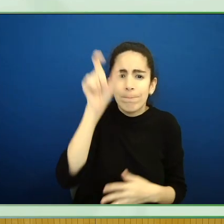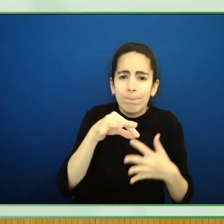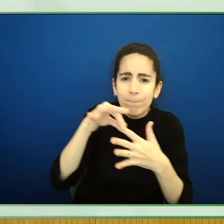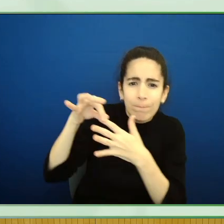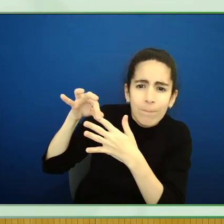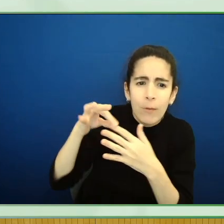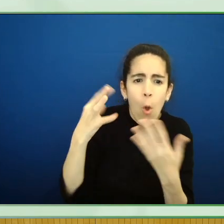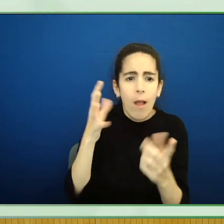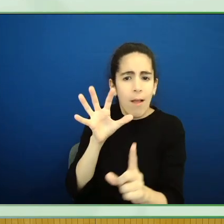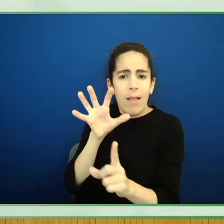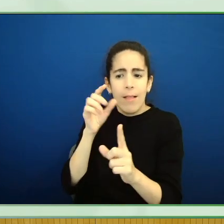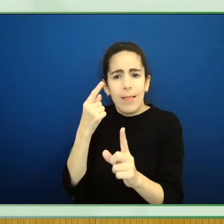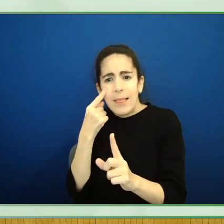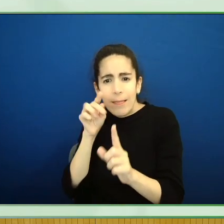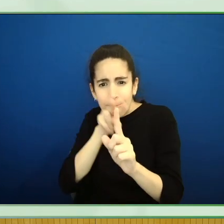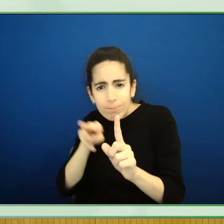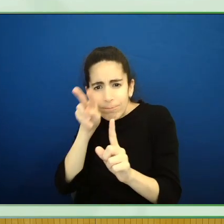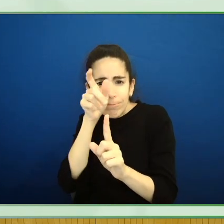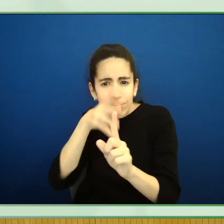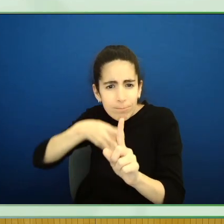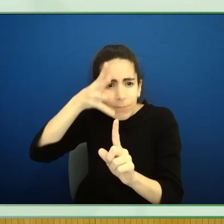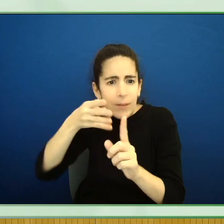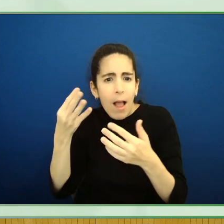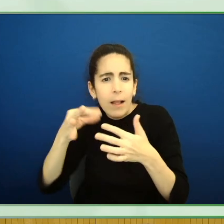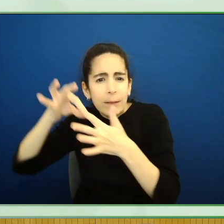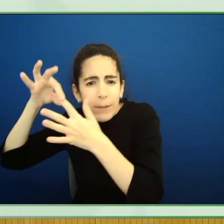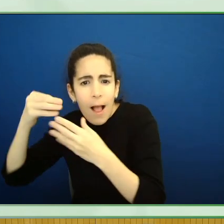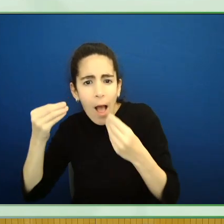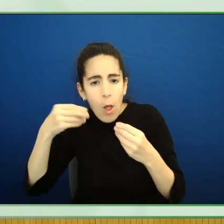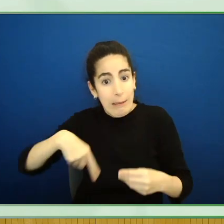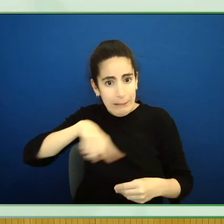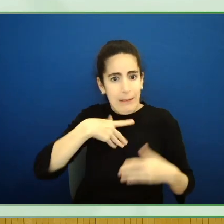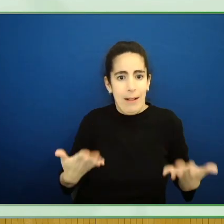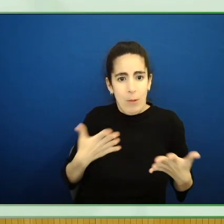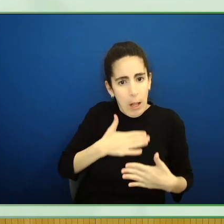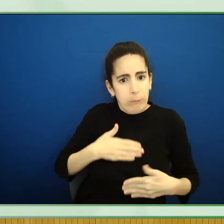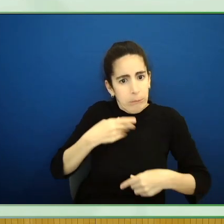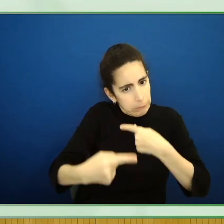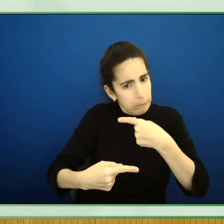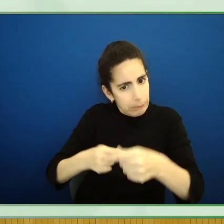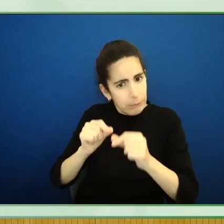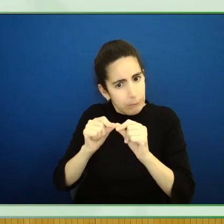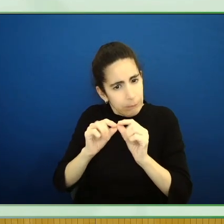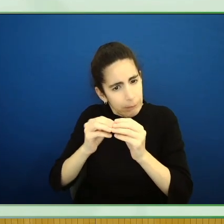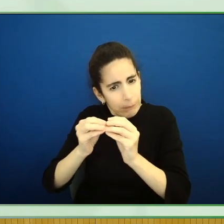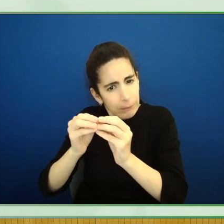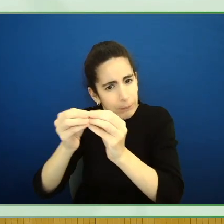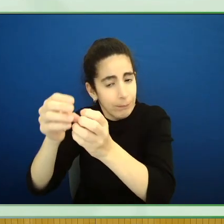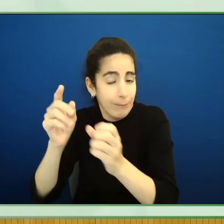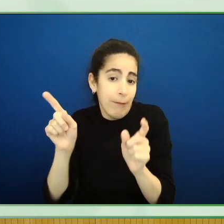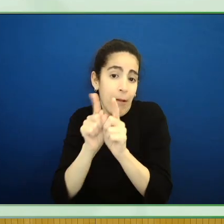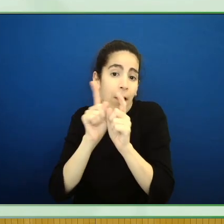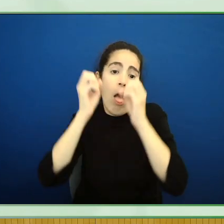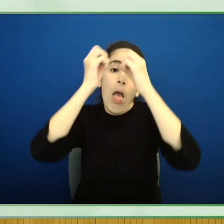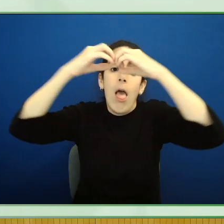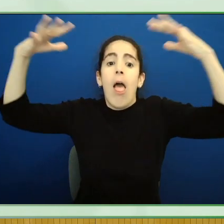So a thing that I would say is that this isn't a fantasy. This is a business that actually happens basically everywhere. So when